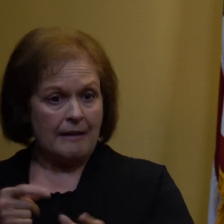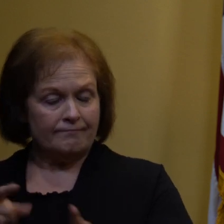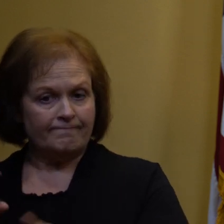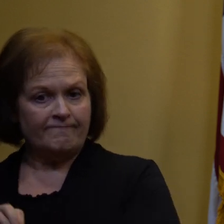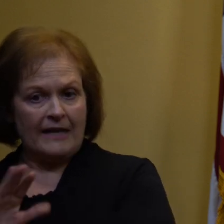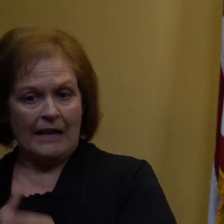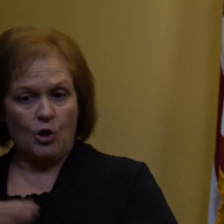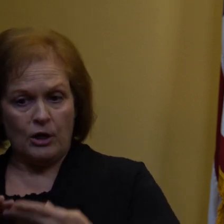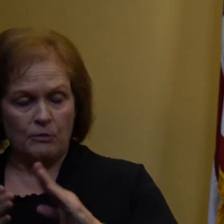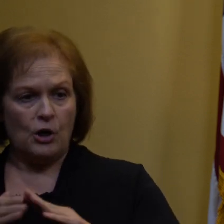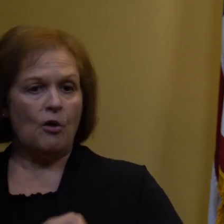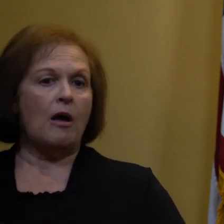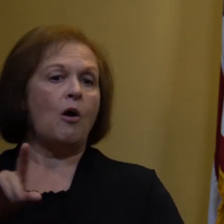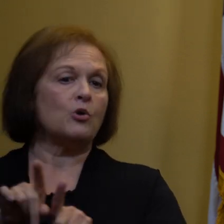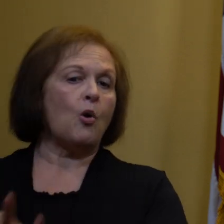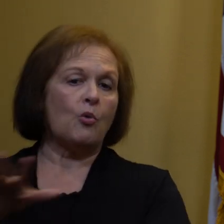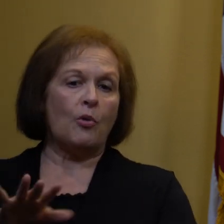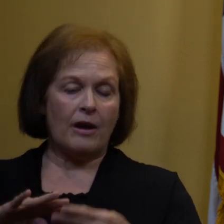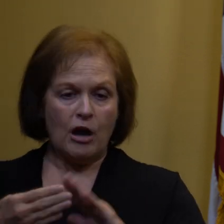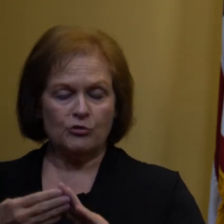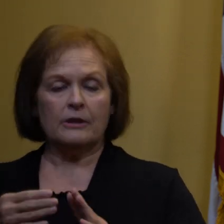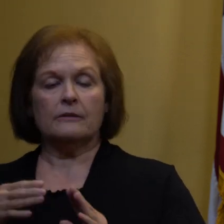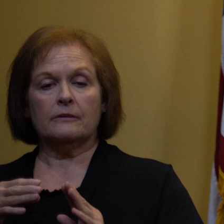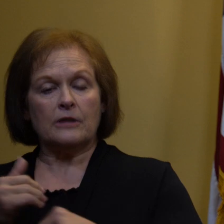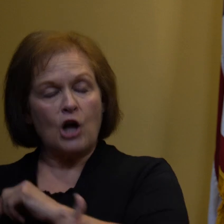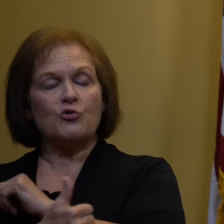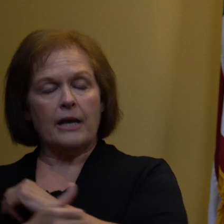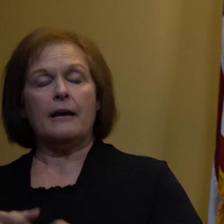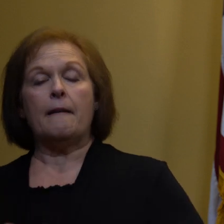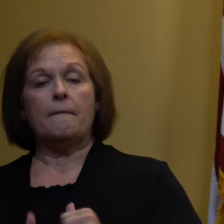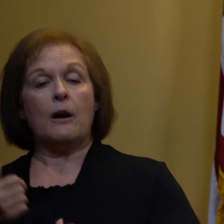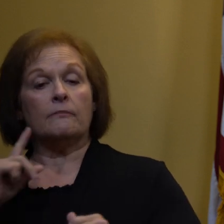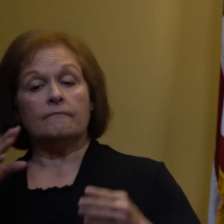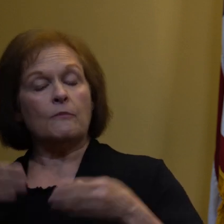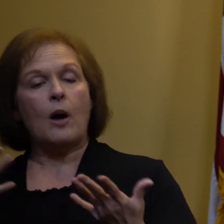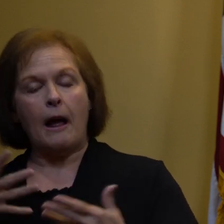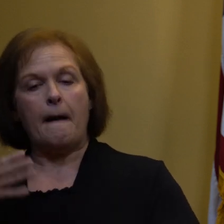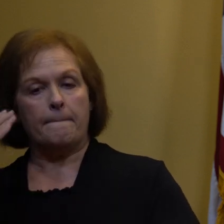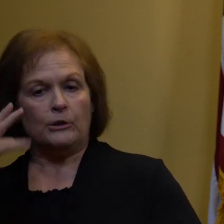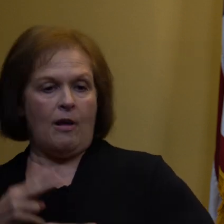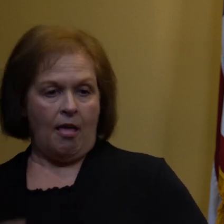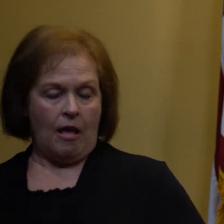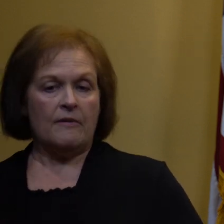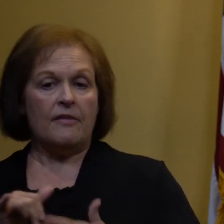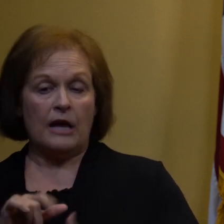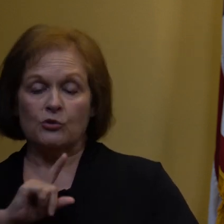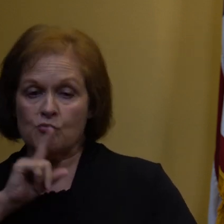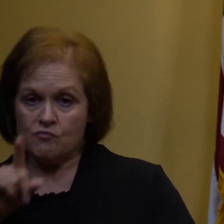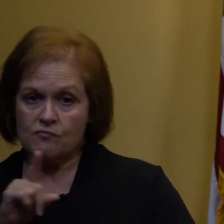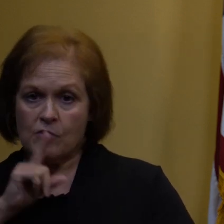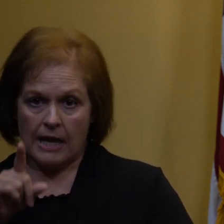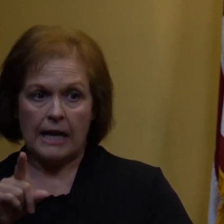communities throughout this country, heavily on mental health. This is something that is going to be